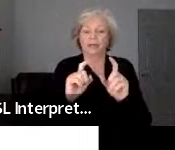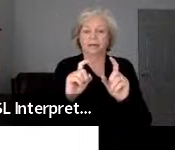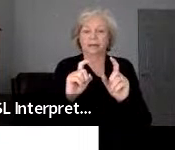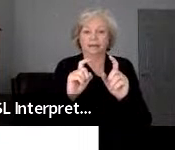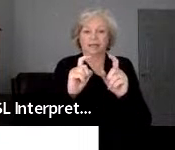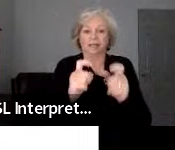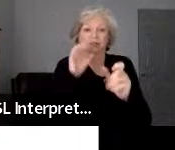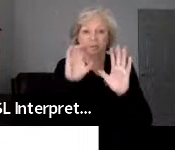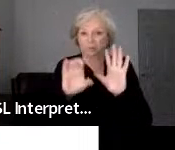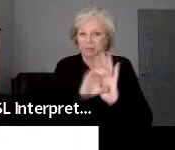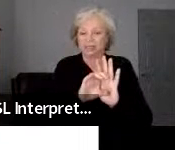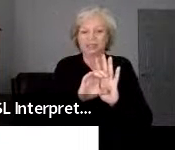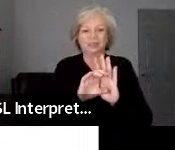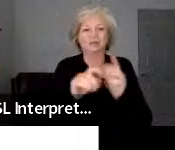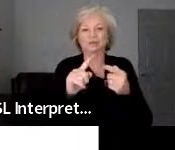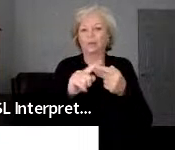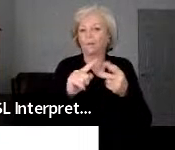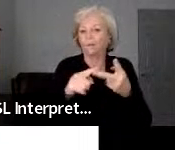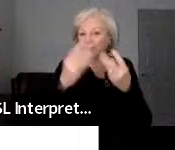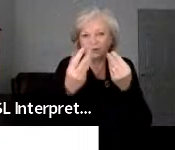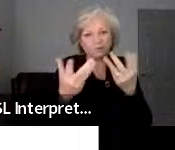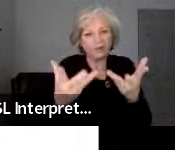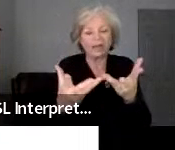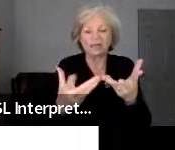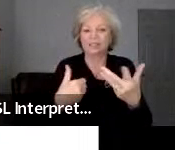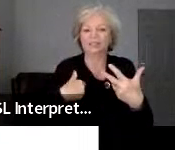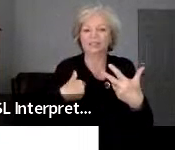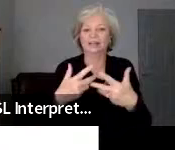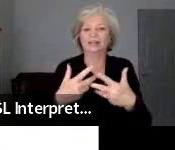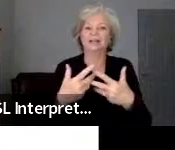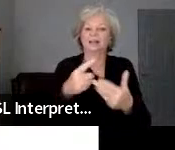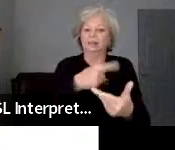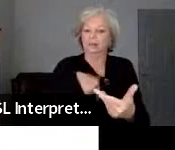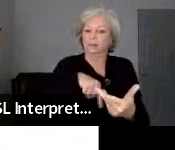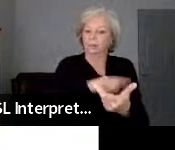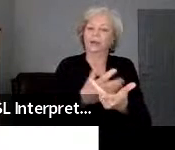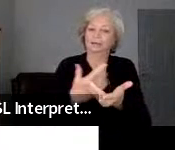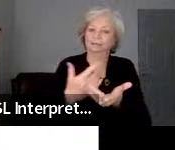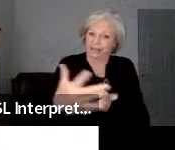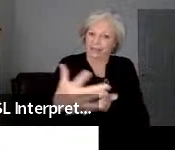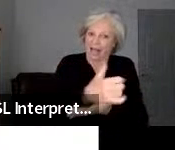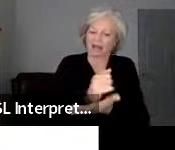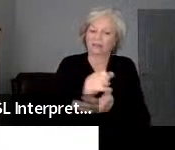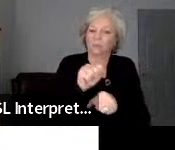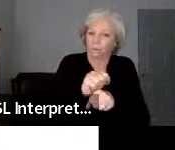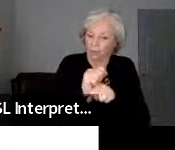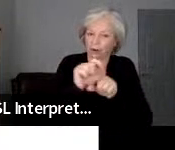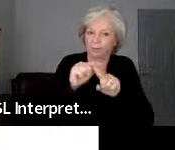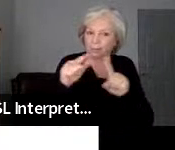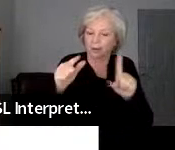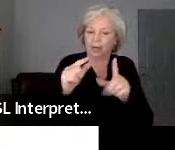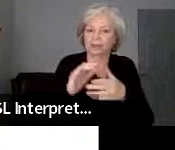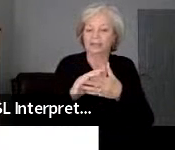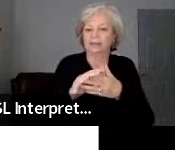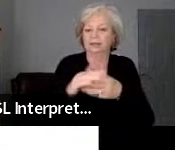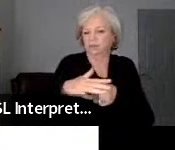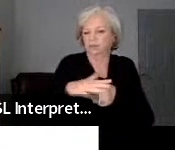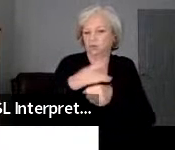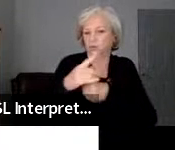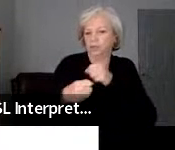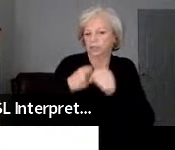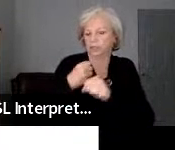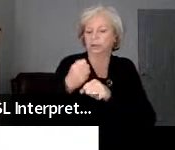the information of the work that we have been doing throughout the year and since day